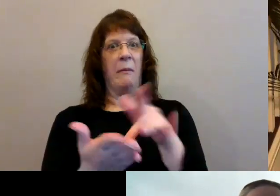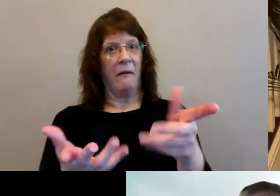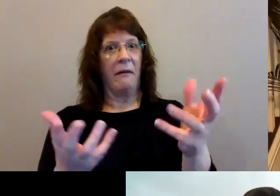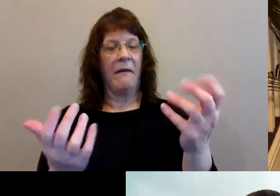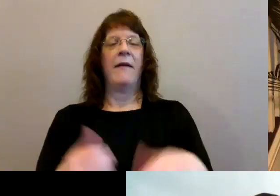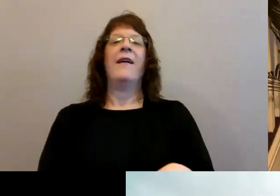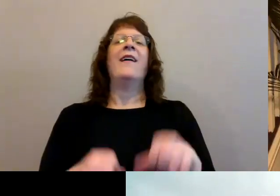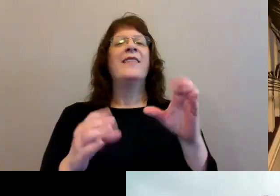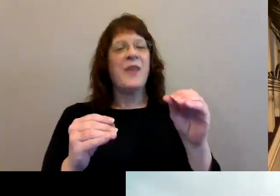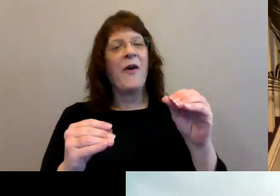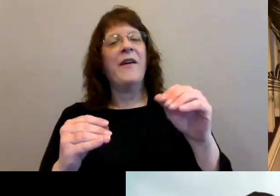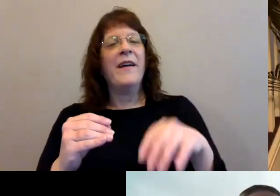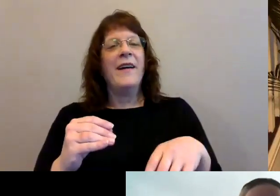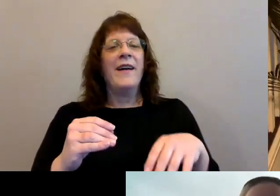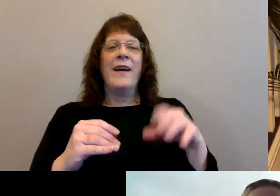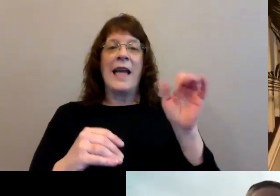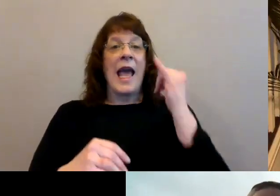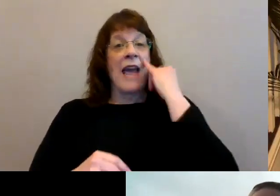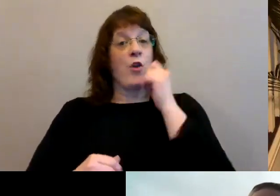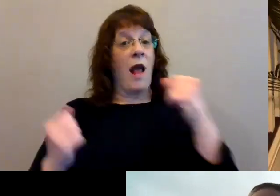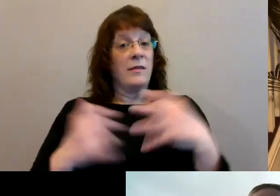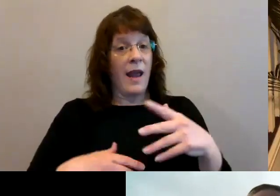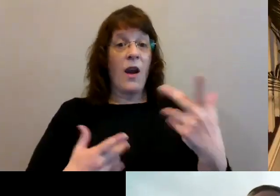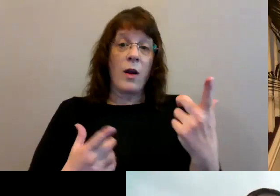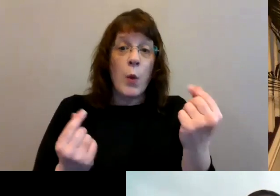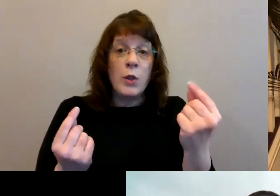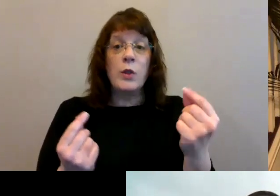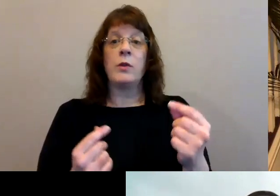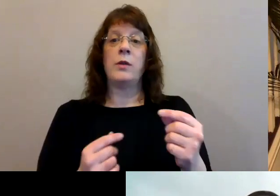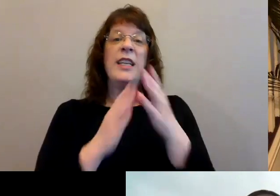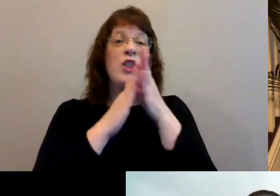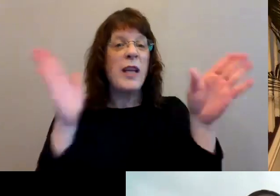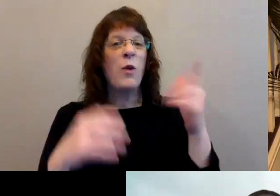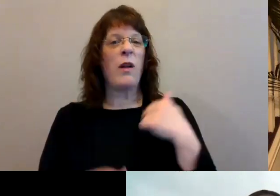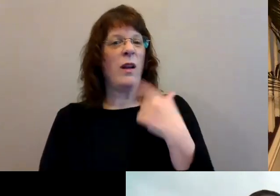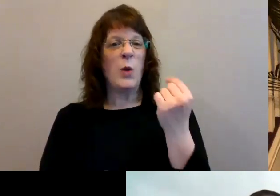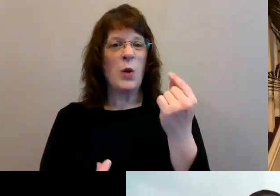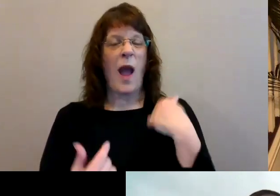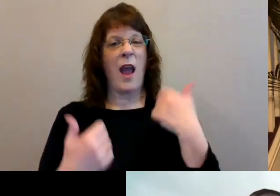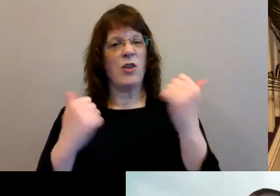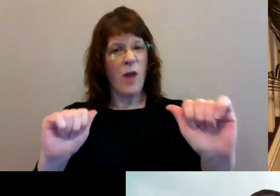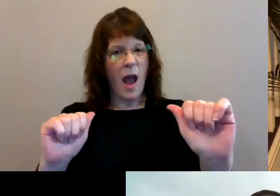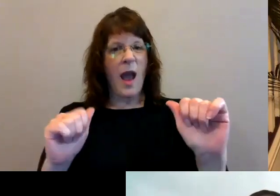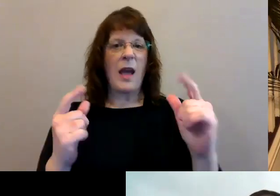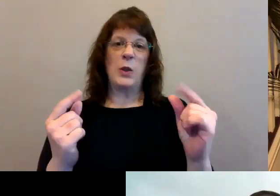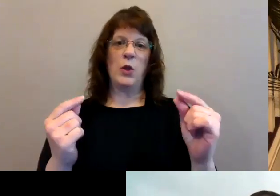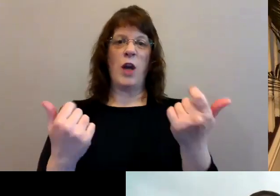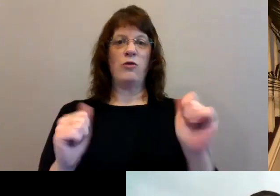right? Yeah, exactly. But generally, I think like what I try to do is make